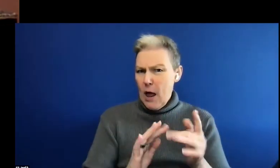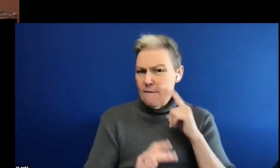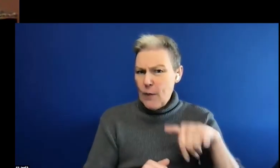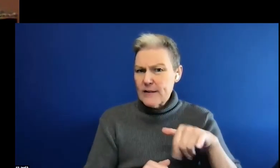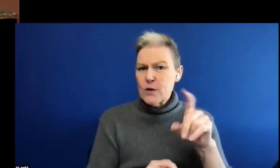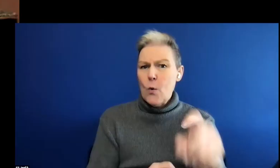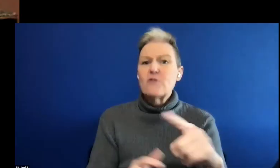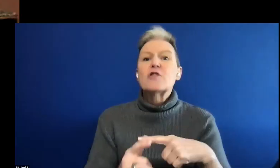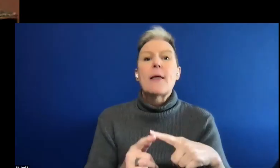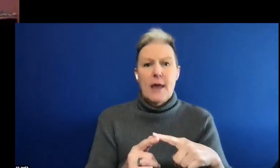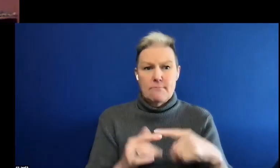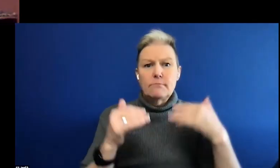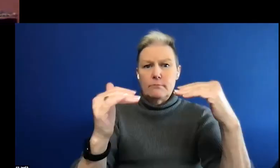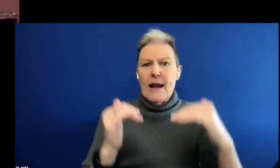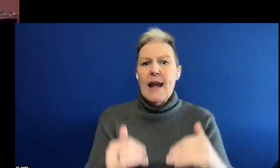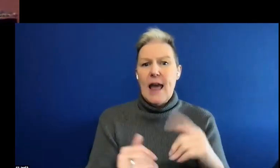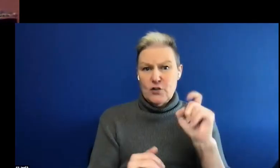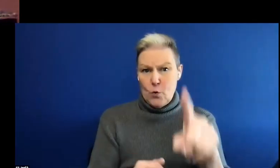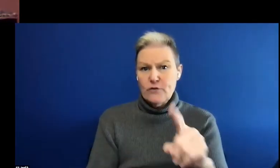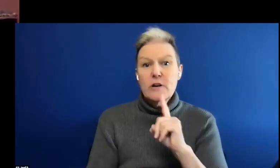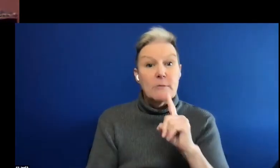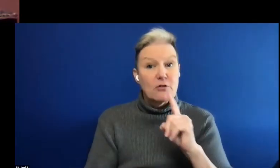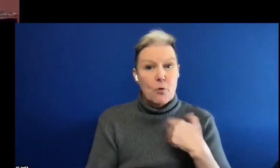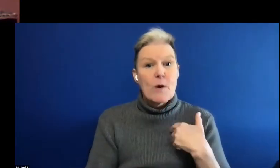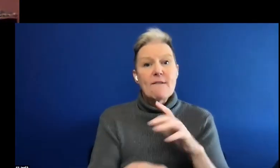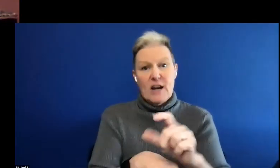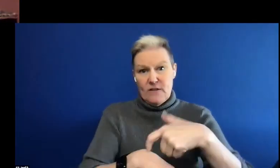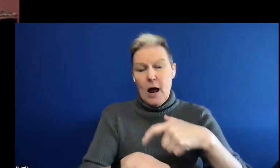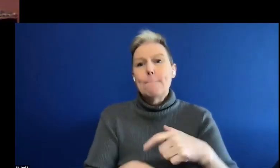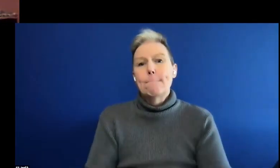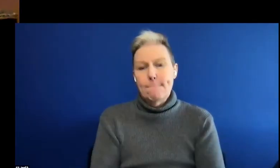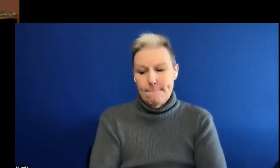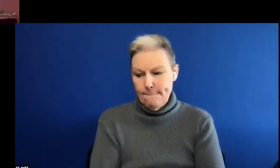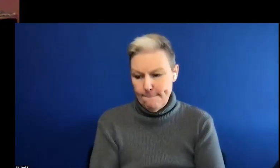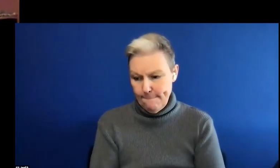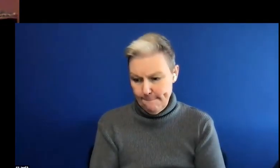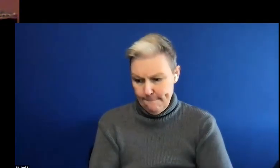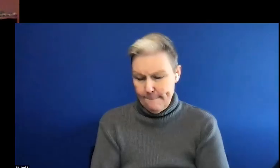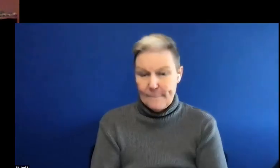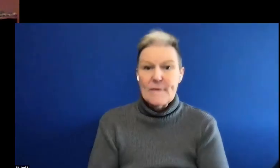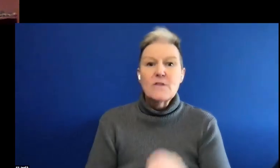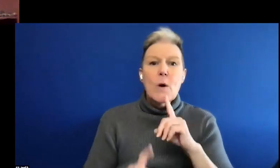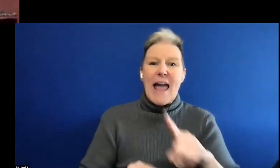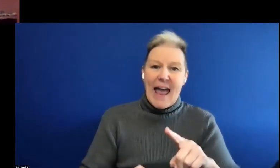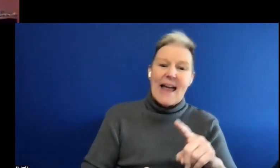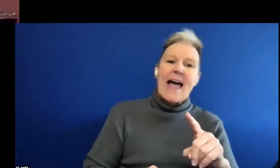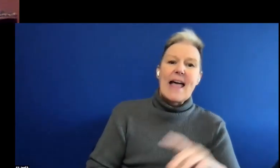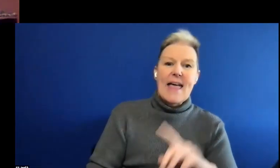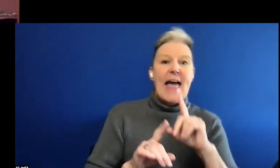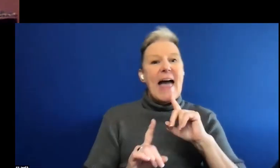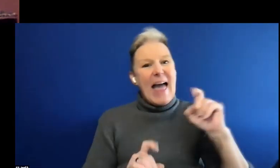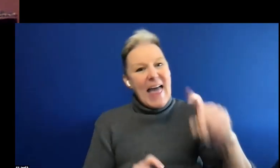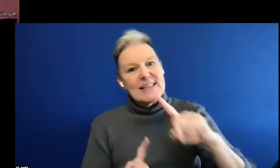question, and then we'll need to move to the next question to make sure that we get all of our questions asked and answered.